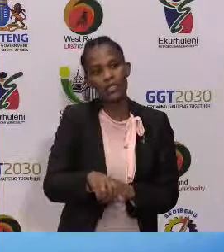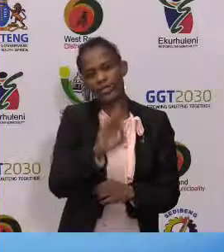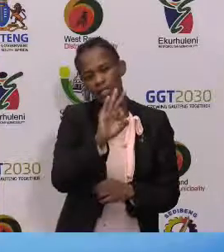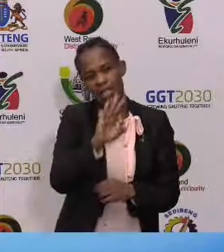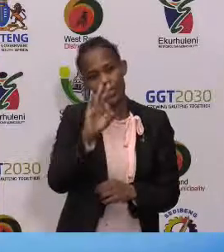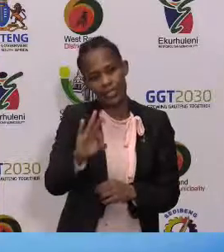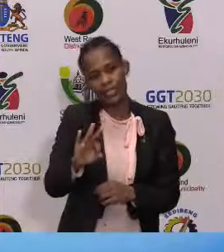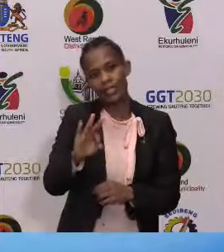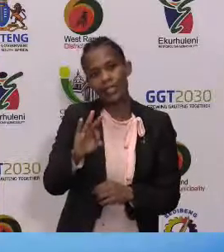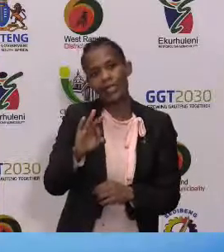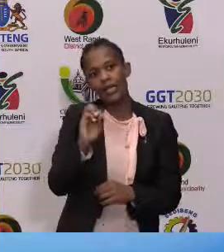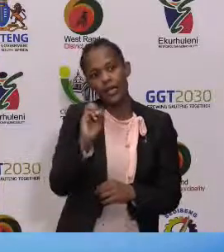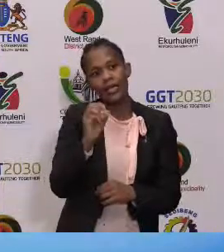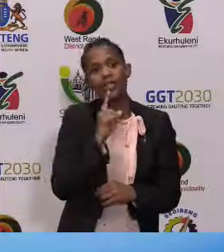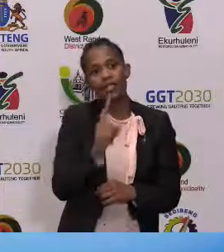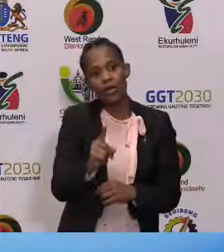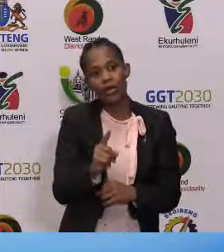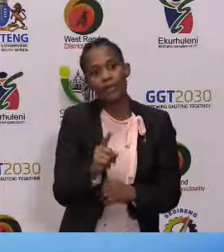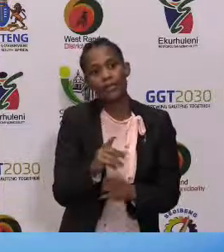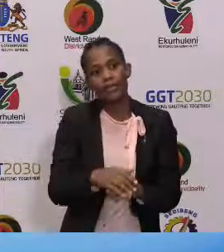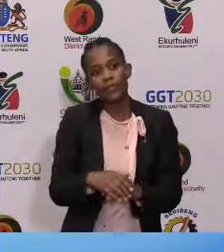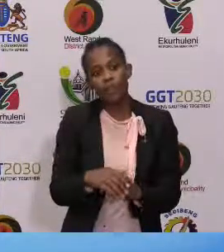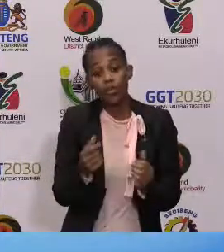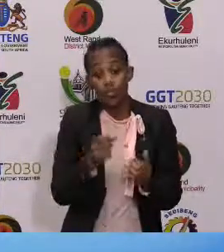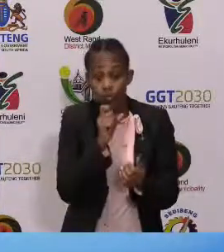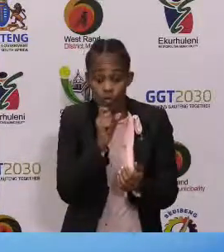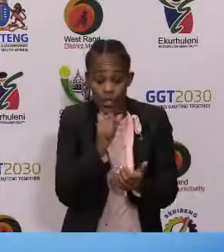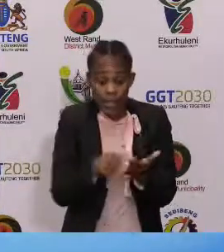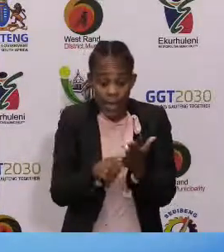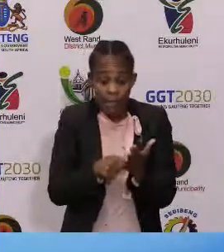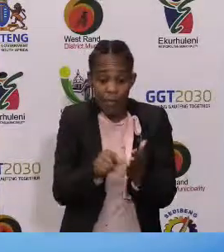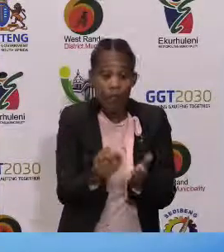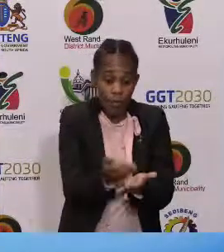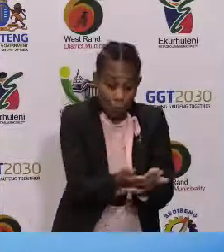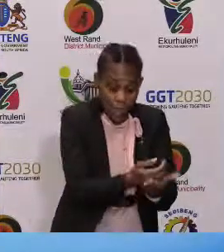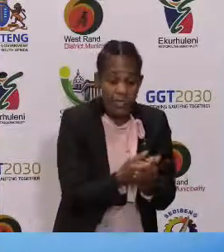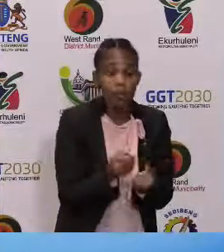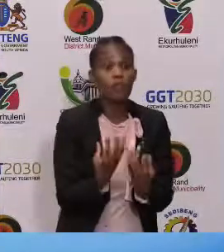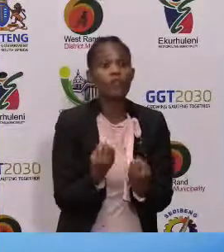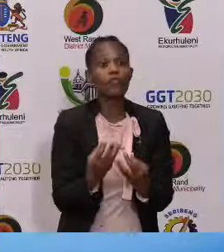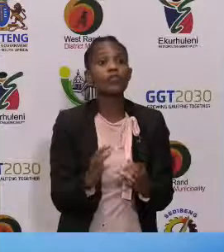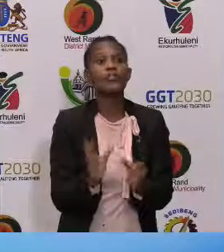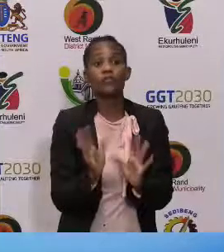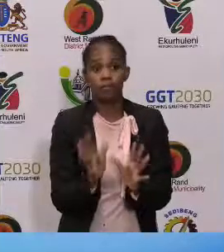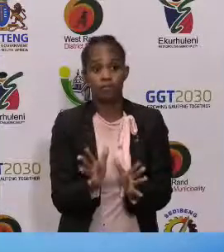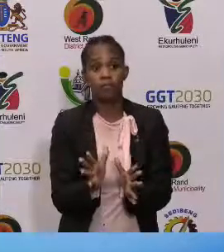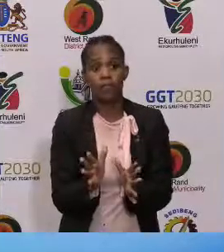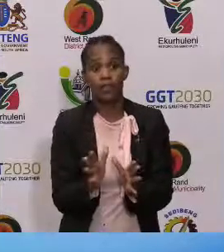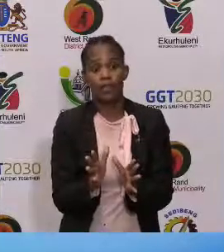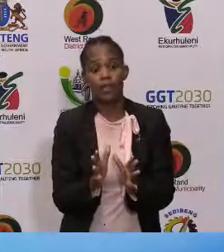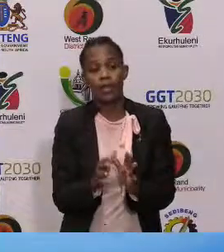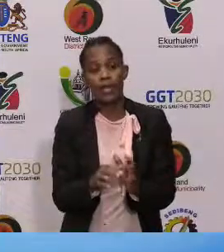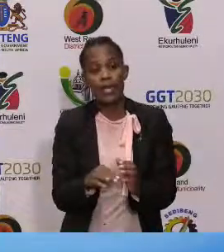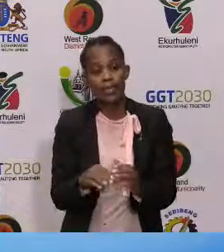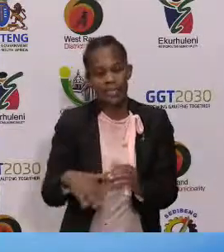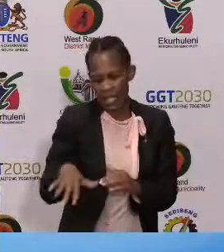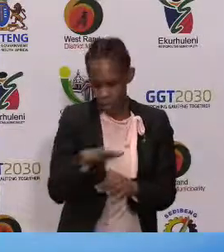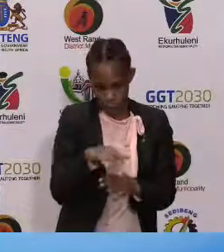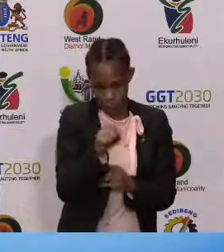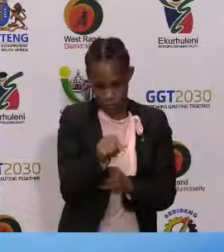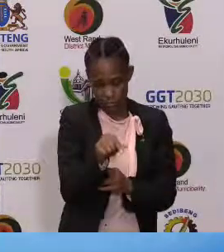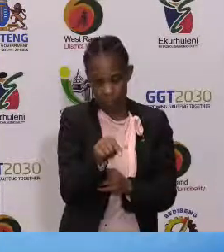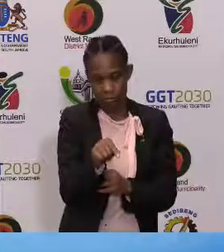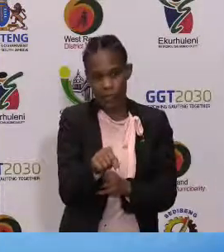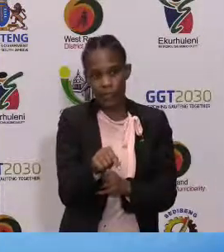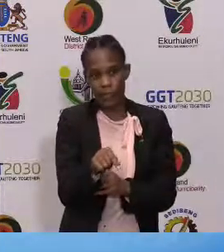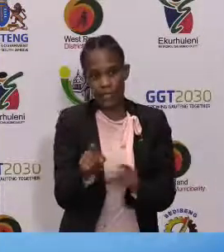330,000 till the 9th of January. Using our numbers from the Sero survey, that figure is about 2.9 million. So about an 8-fold